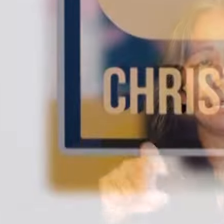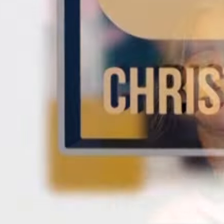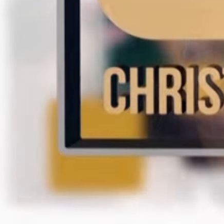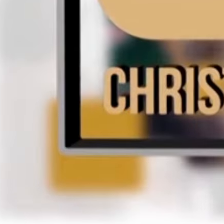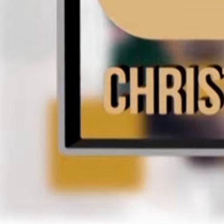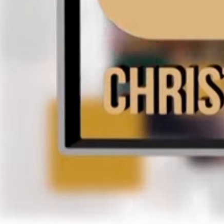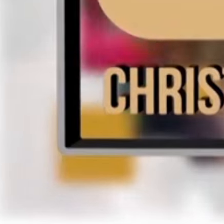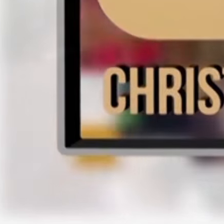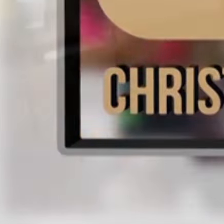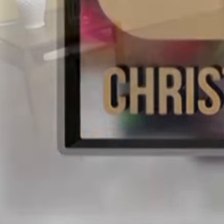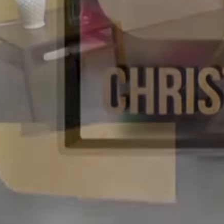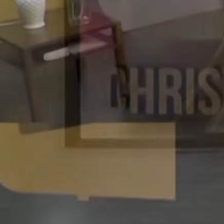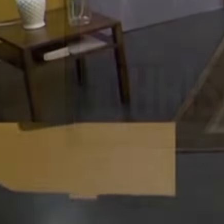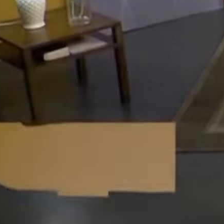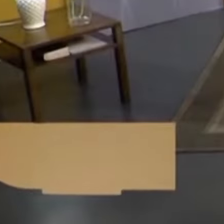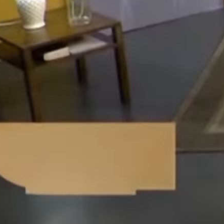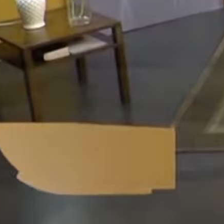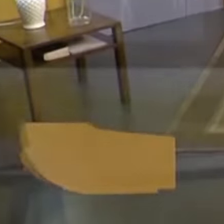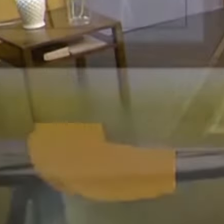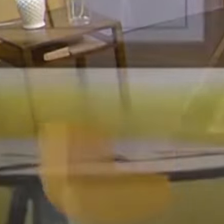be.